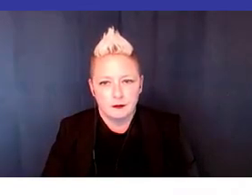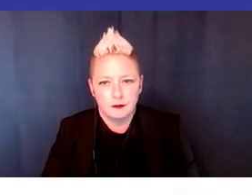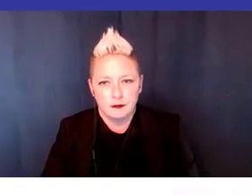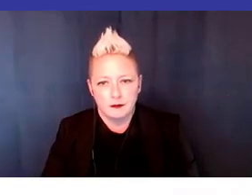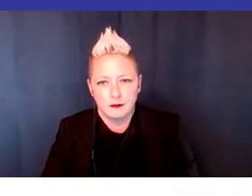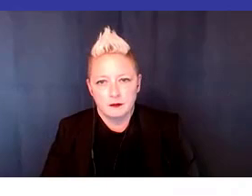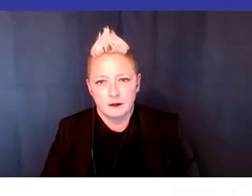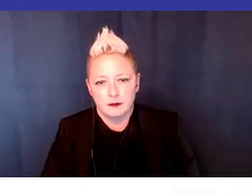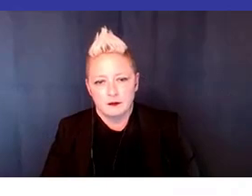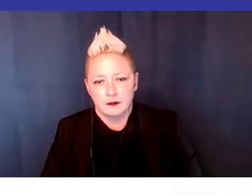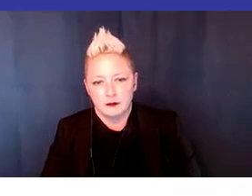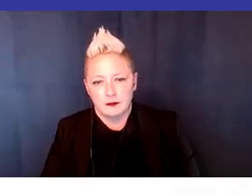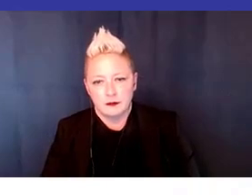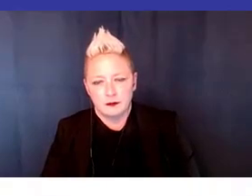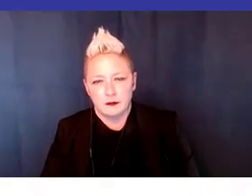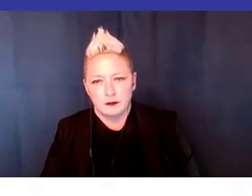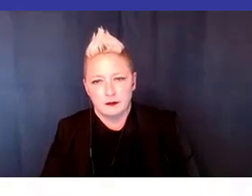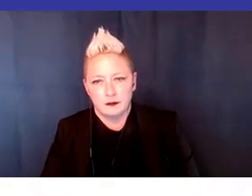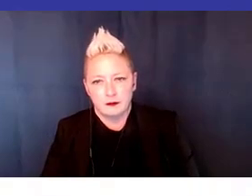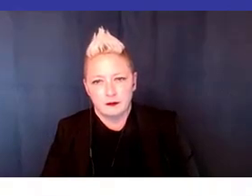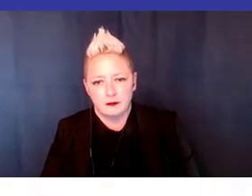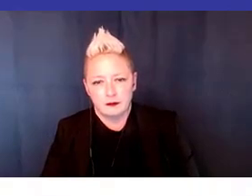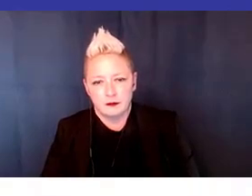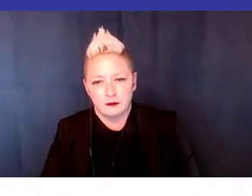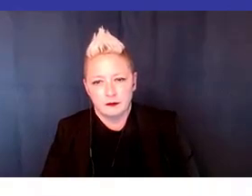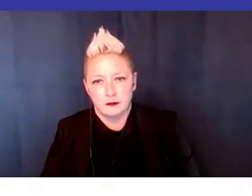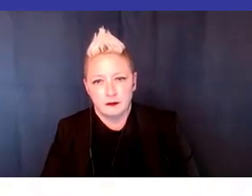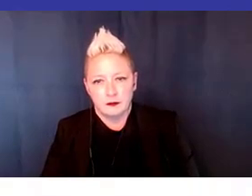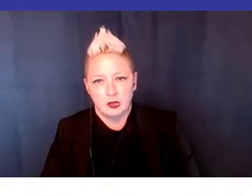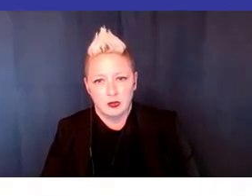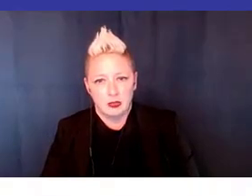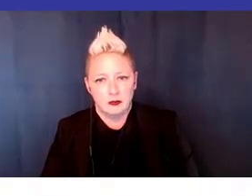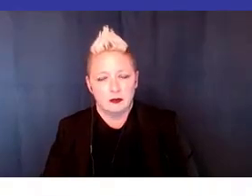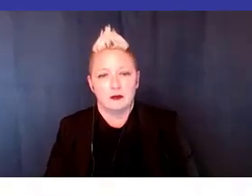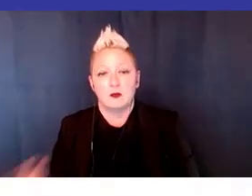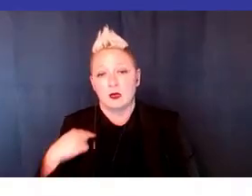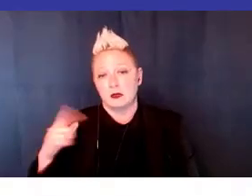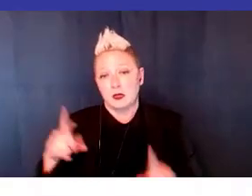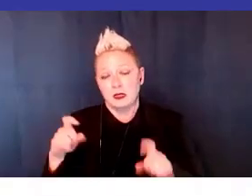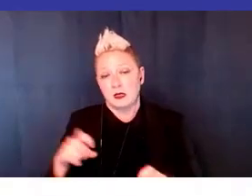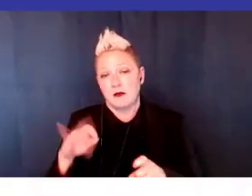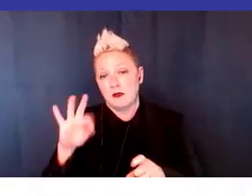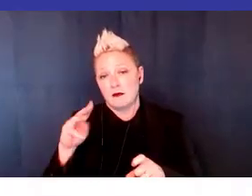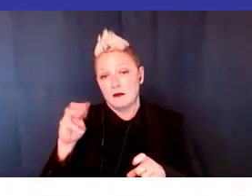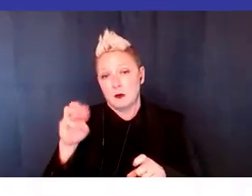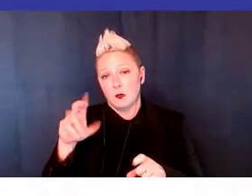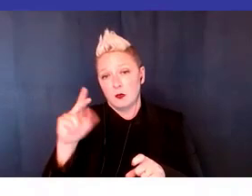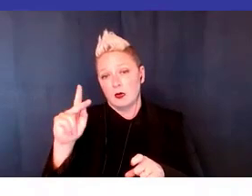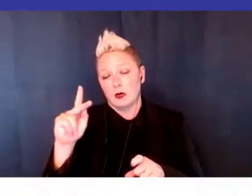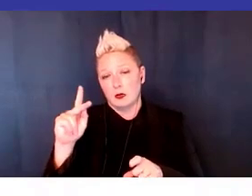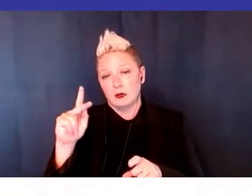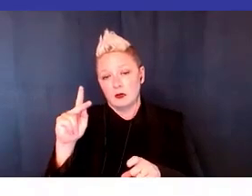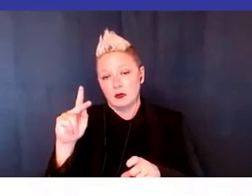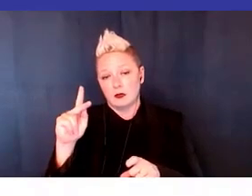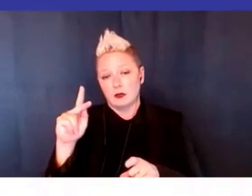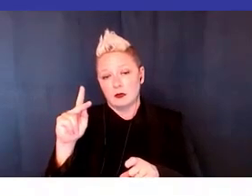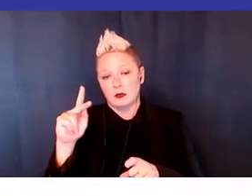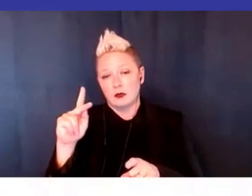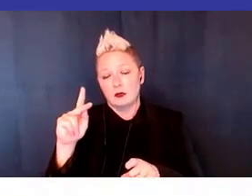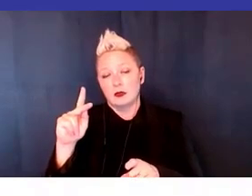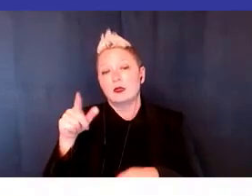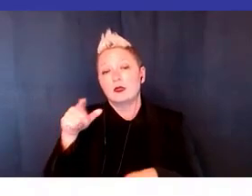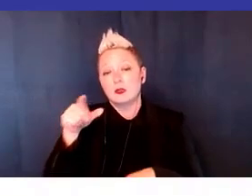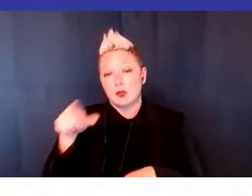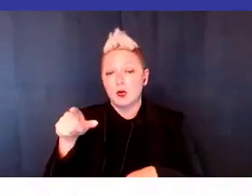We did a lot of testing out of the framework that you are going to hear about in this part 1 and part 2.